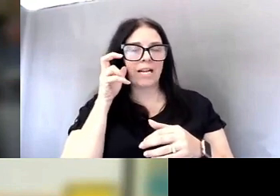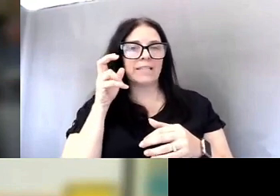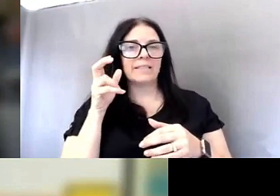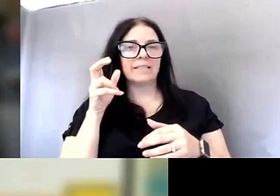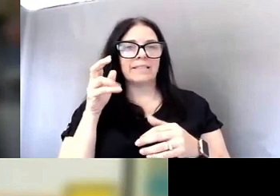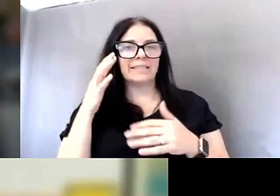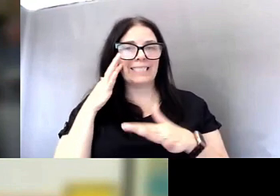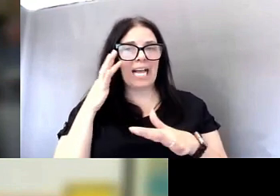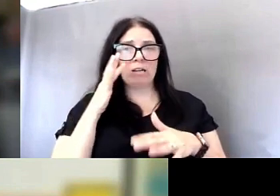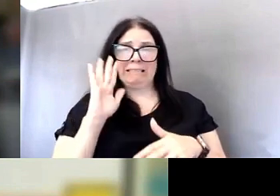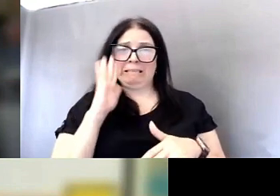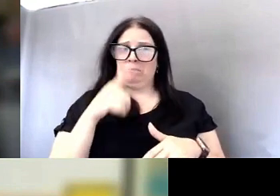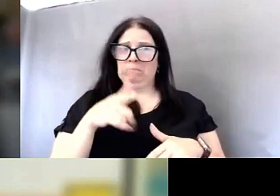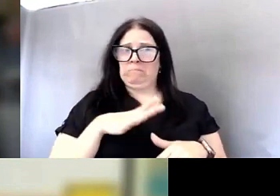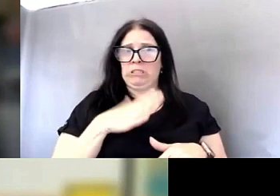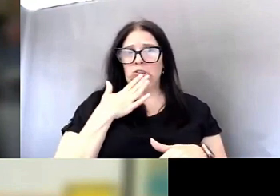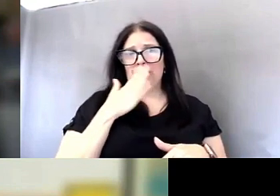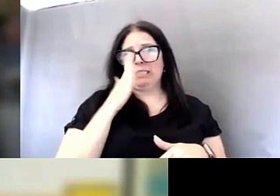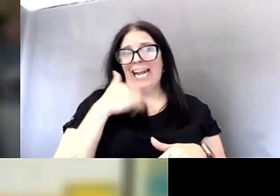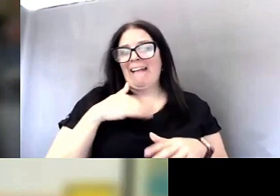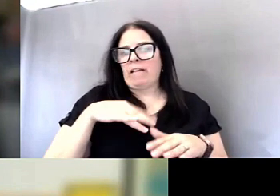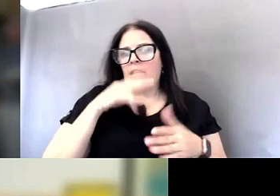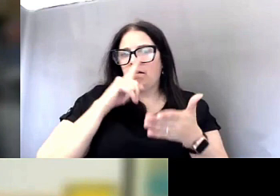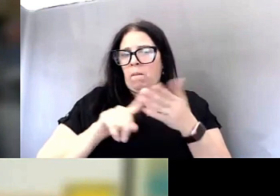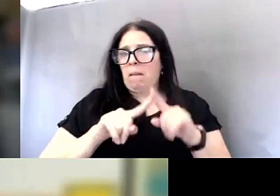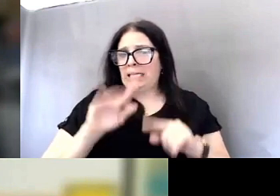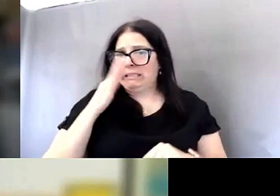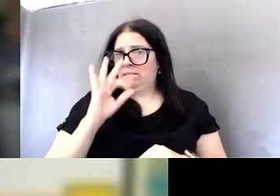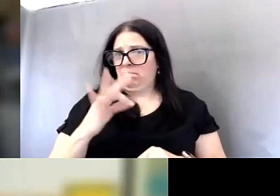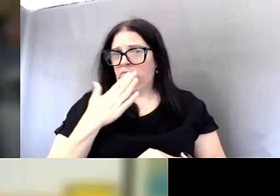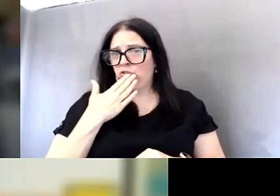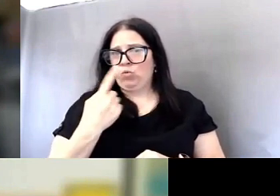looks very appealing and very useful. Yeah.